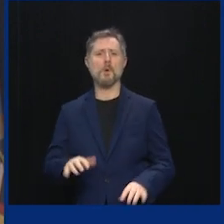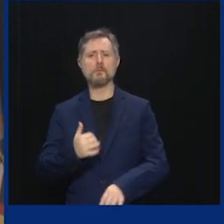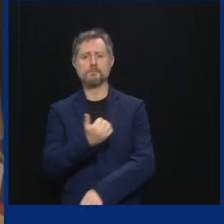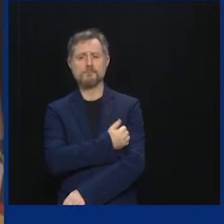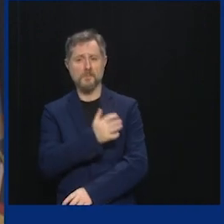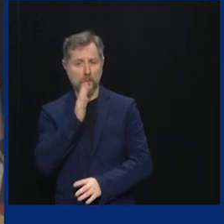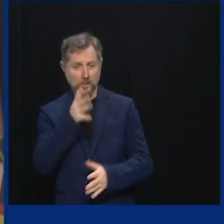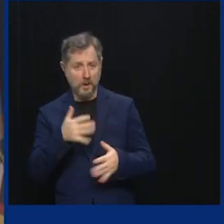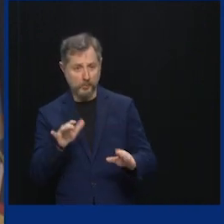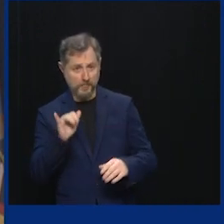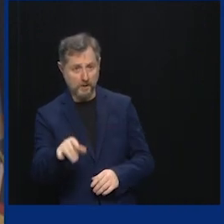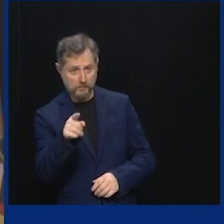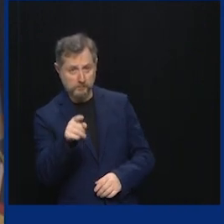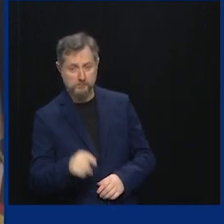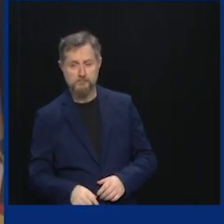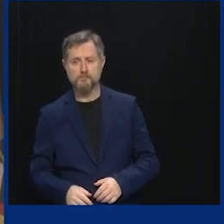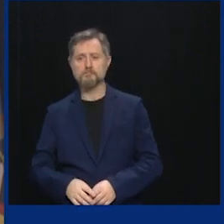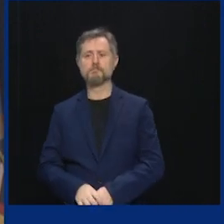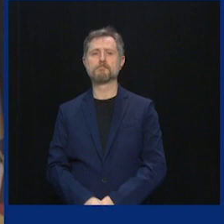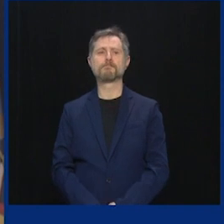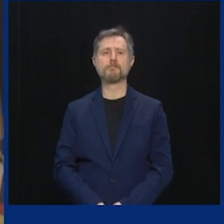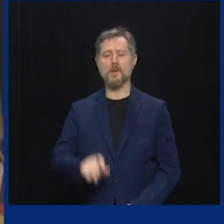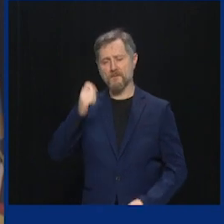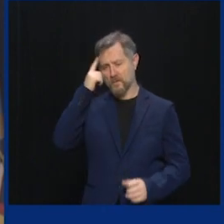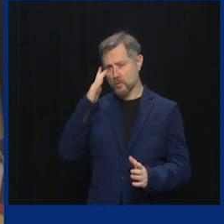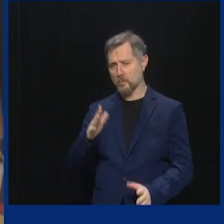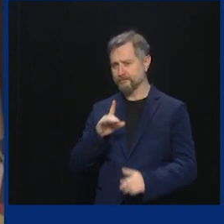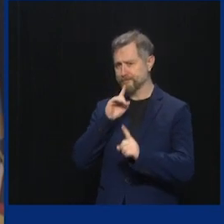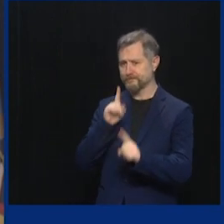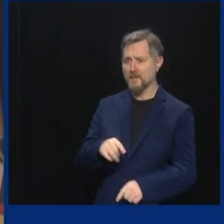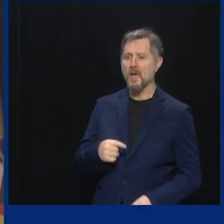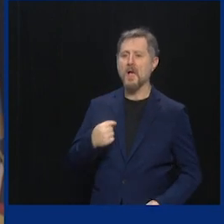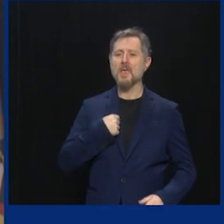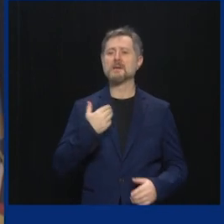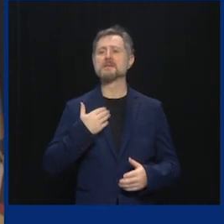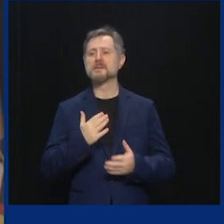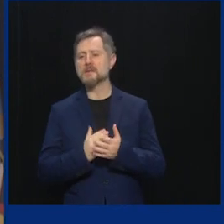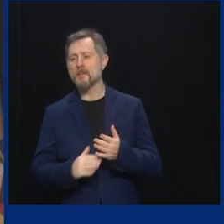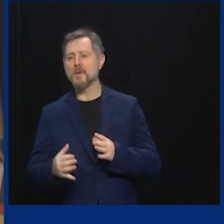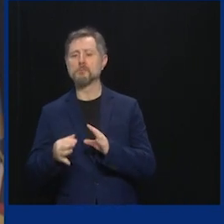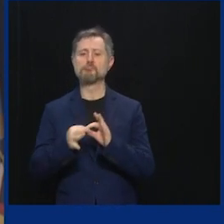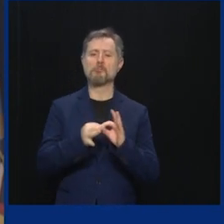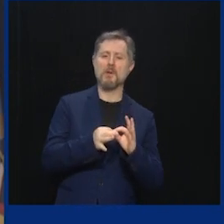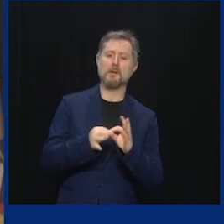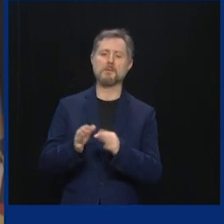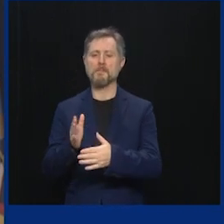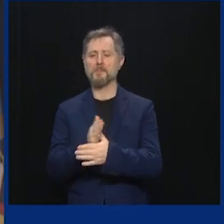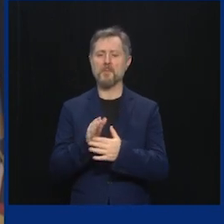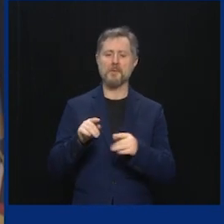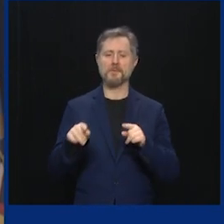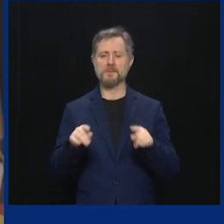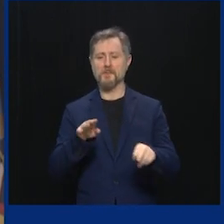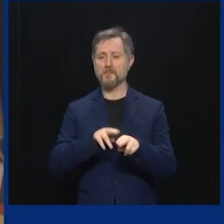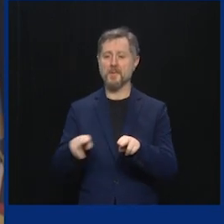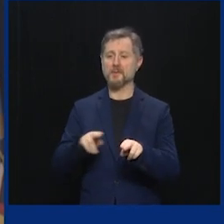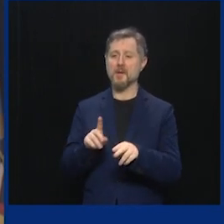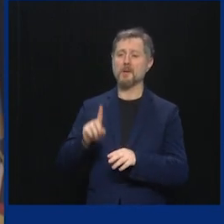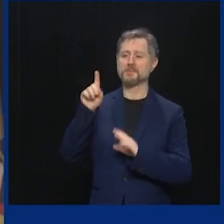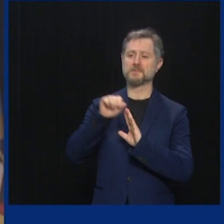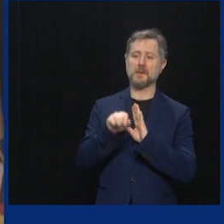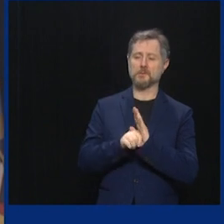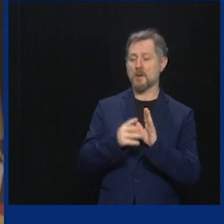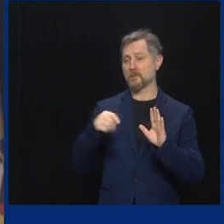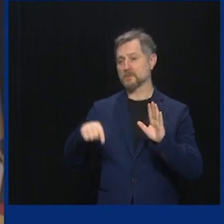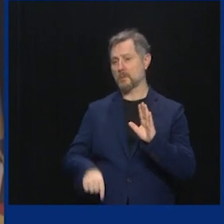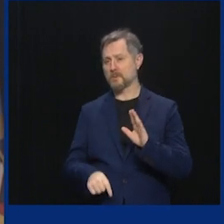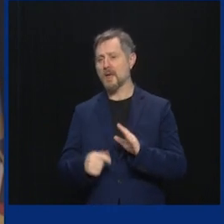now? There is a somewhat of a correlation. It is not the sole reason by any stretch of the imagination. There's other